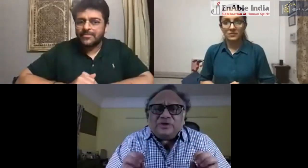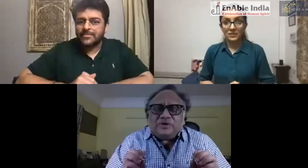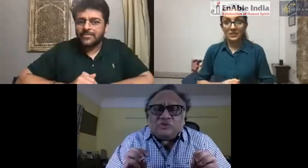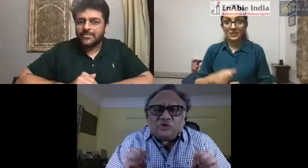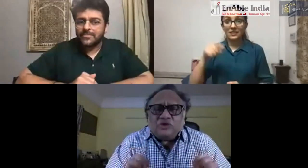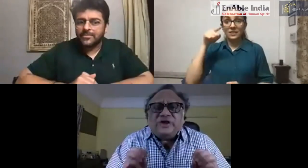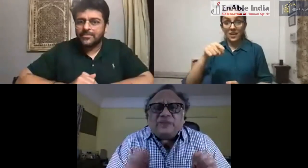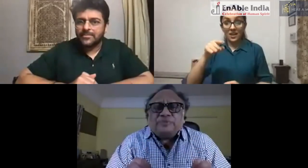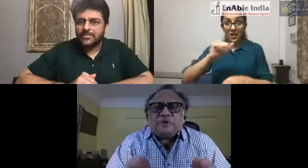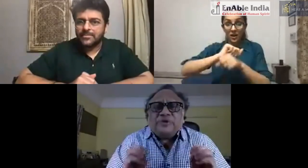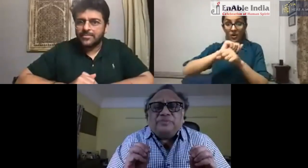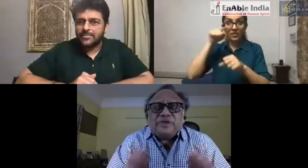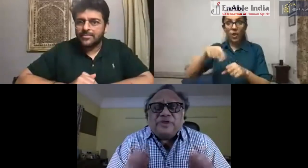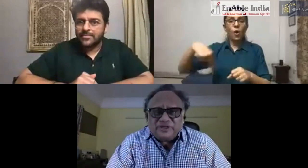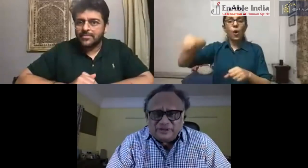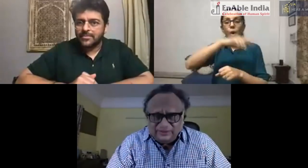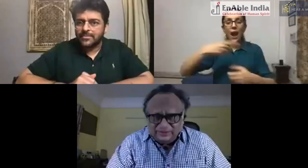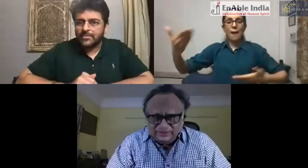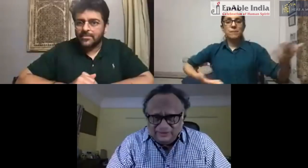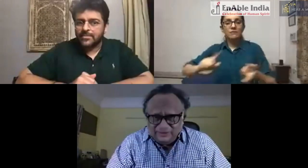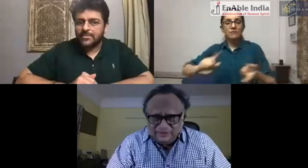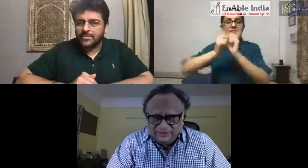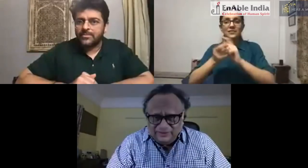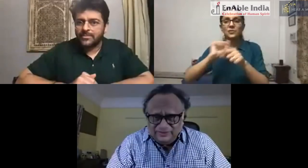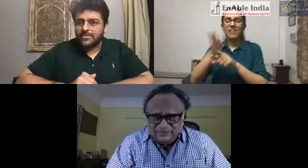stopped COVID appropriate behavior